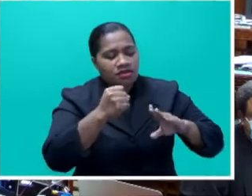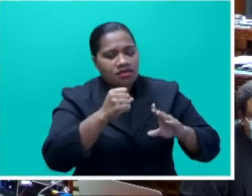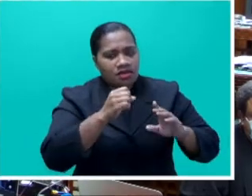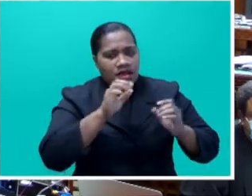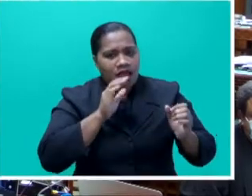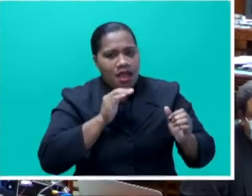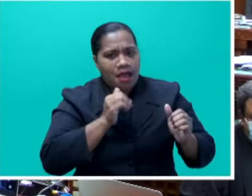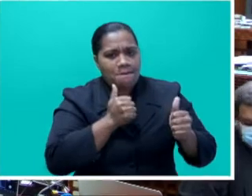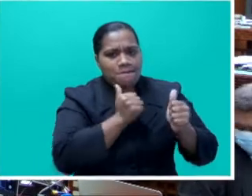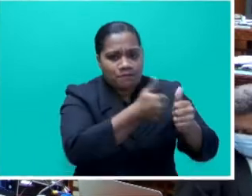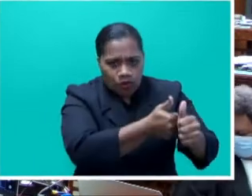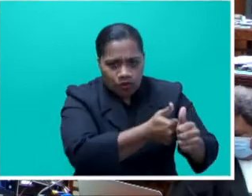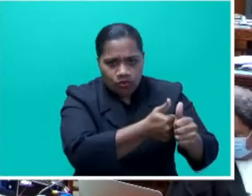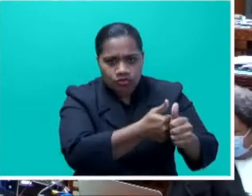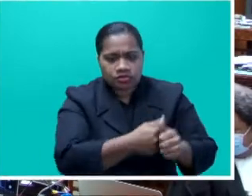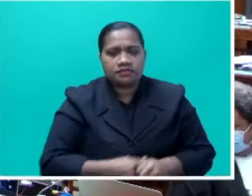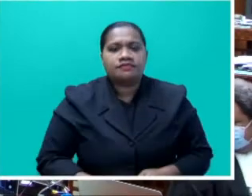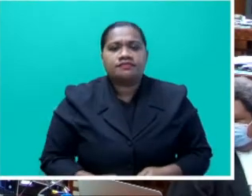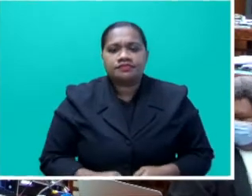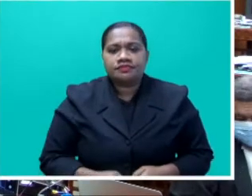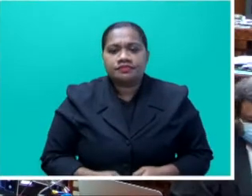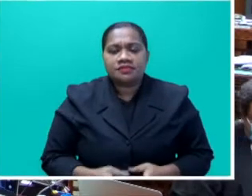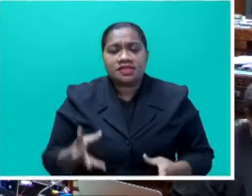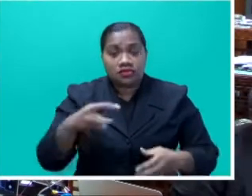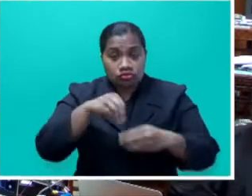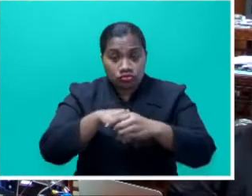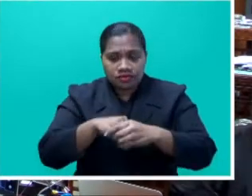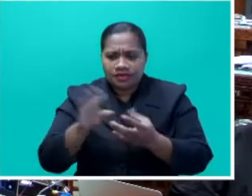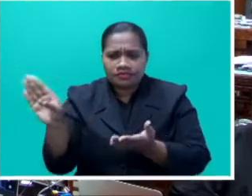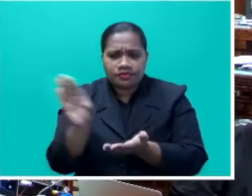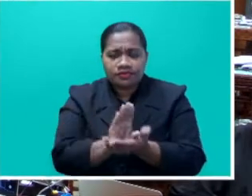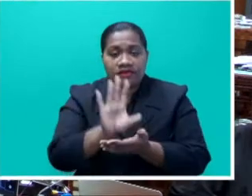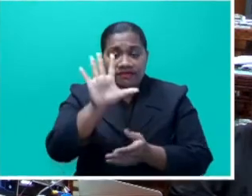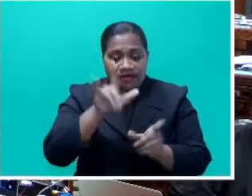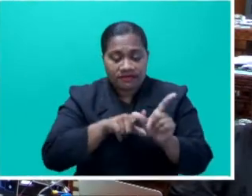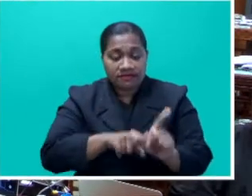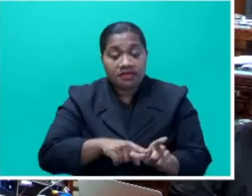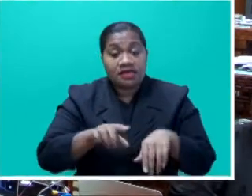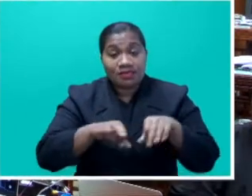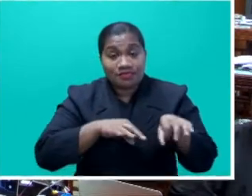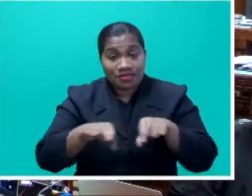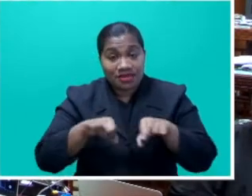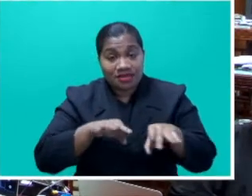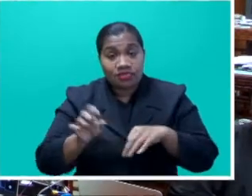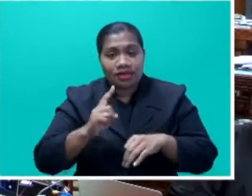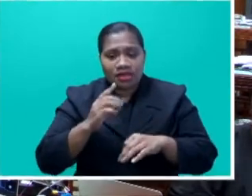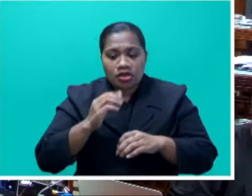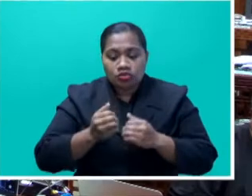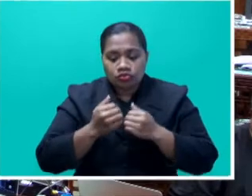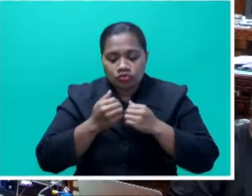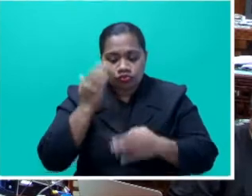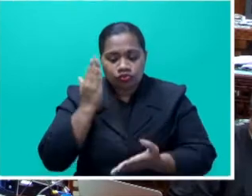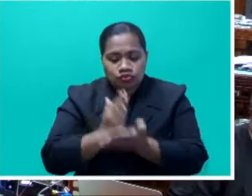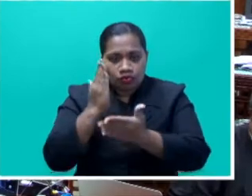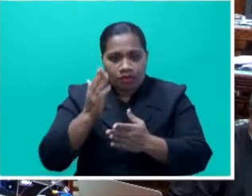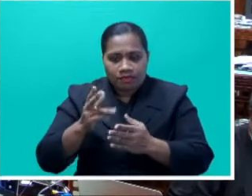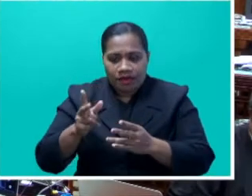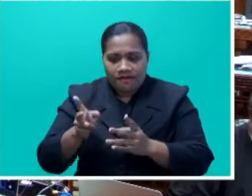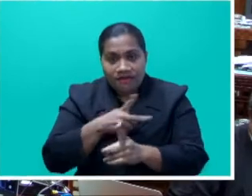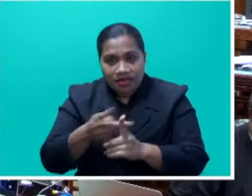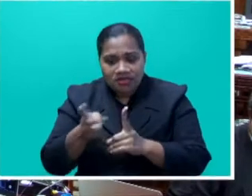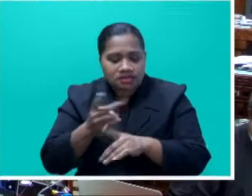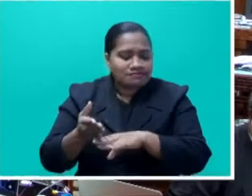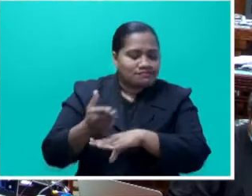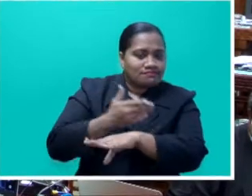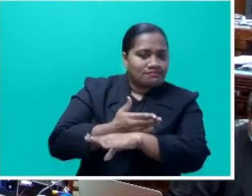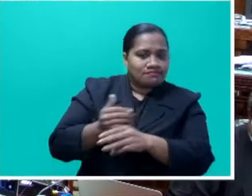measurable, inclusive and funded 5-year plan with an emphasis on stopping violence before it starts. Mr. Speaker, the National